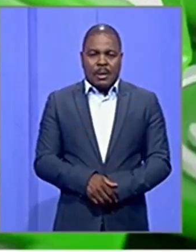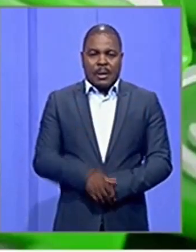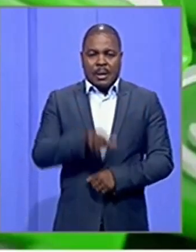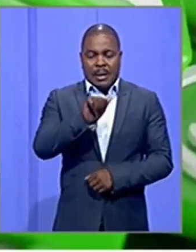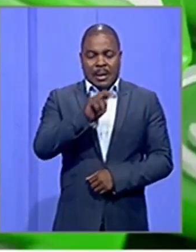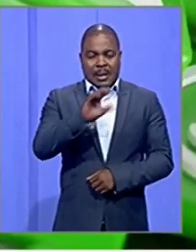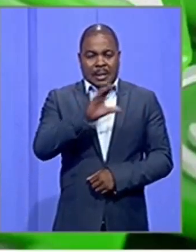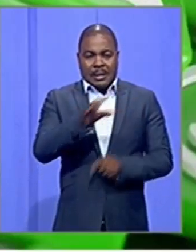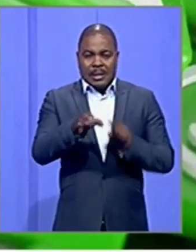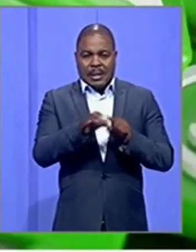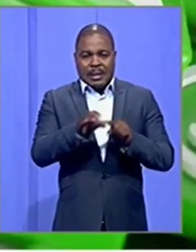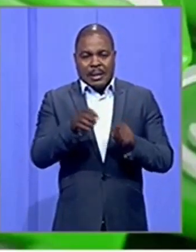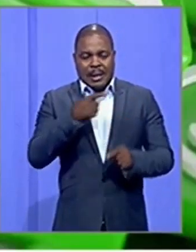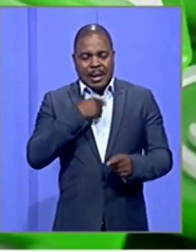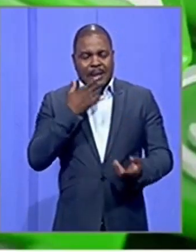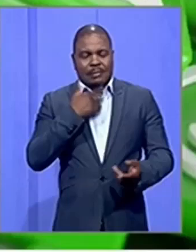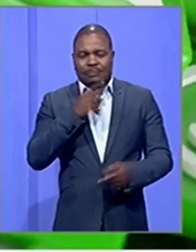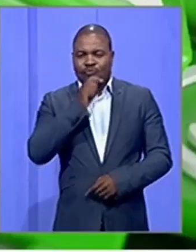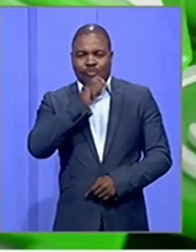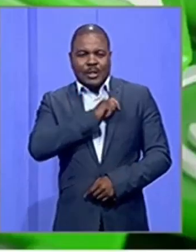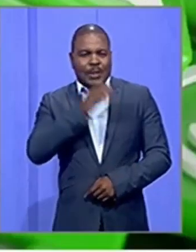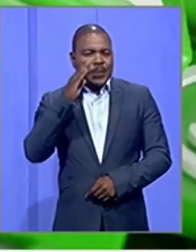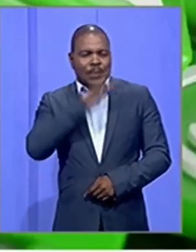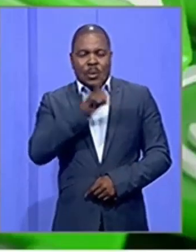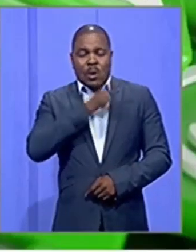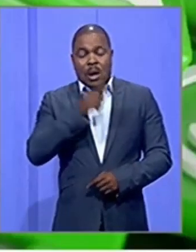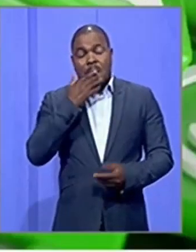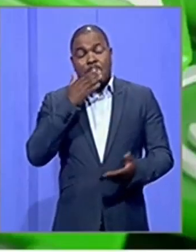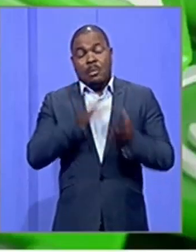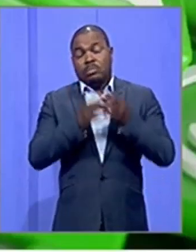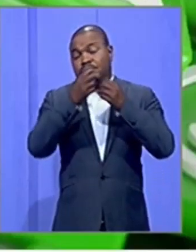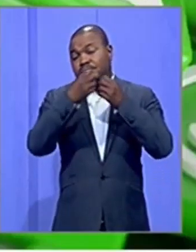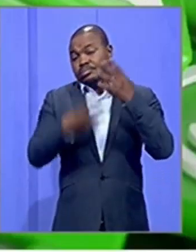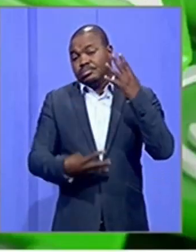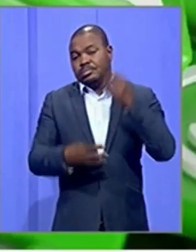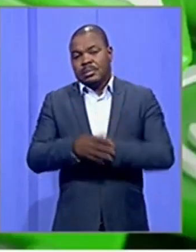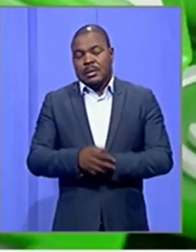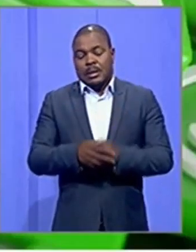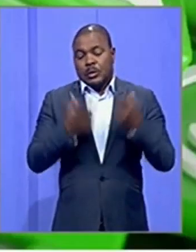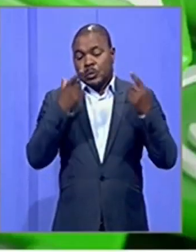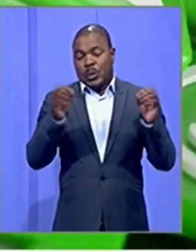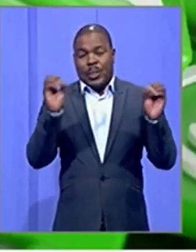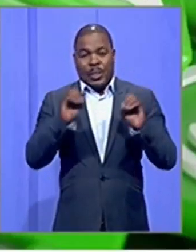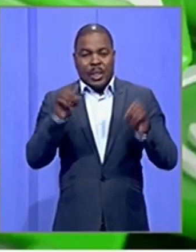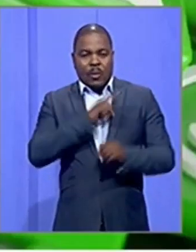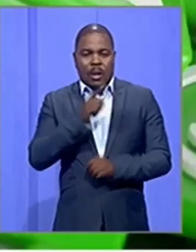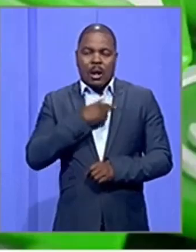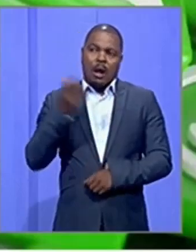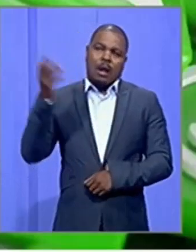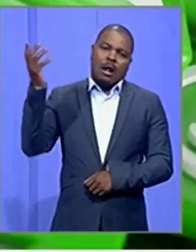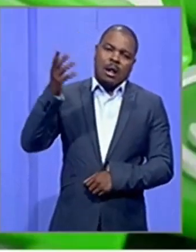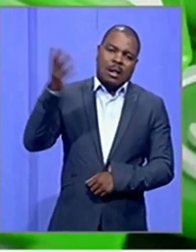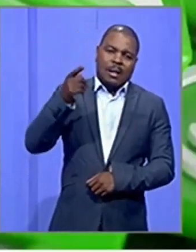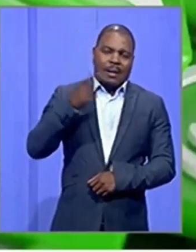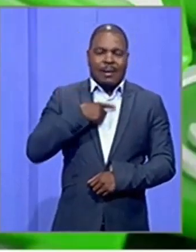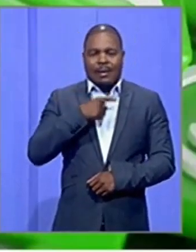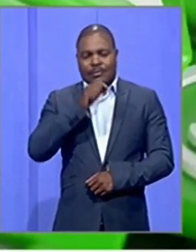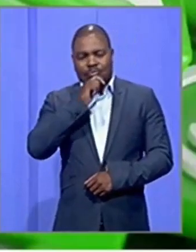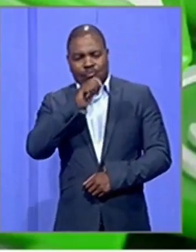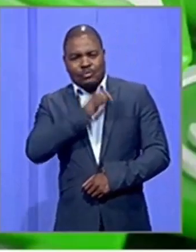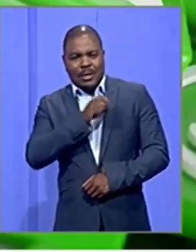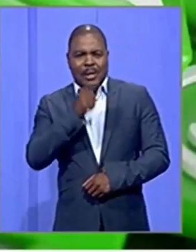ebile ga re sa tshepa tse dingwe bontšhi ba tsona ga re bone tse di phetegilego kwa le ge ba bolela ga re sa tshepa gore